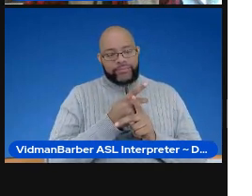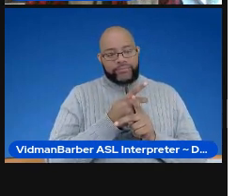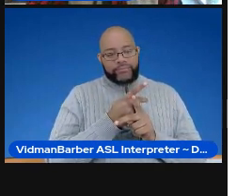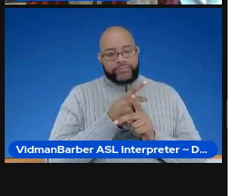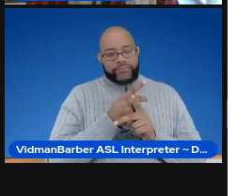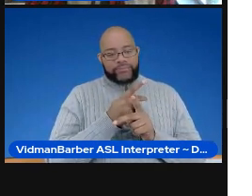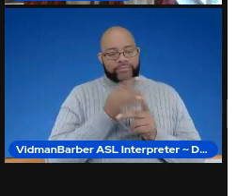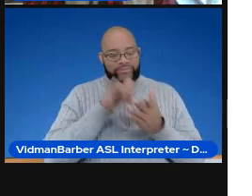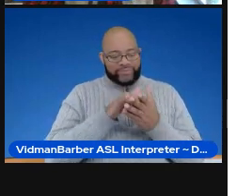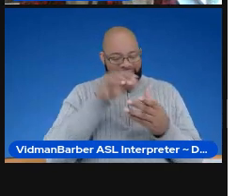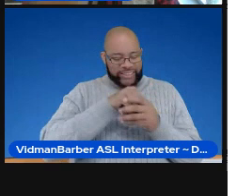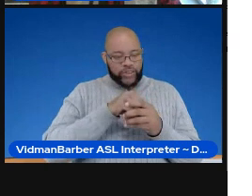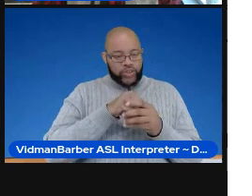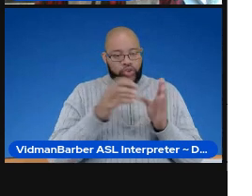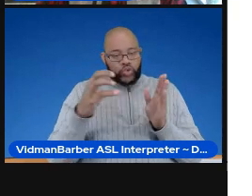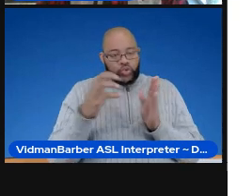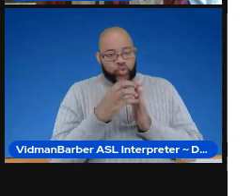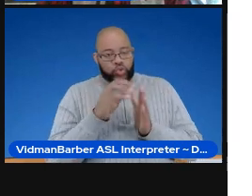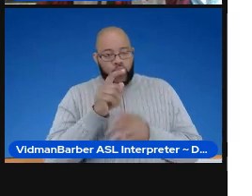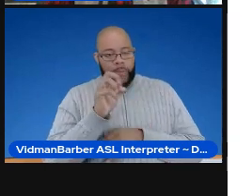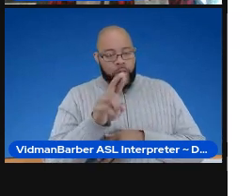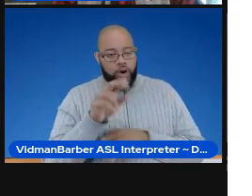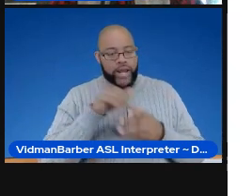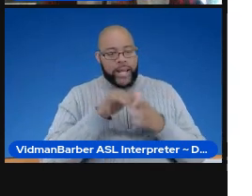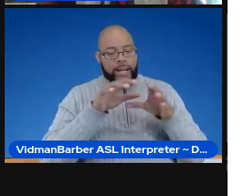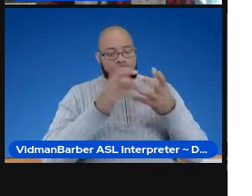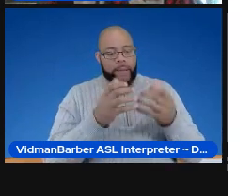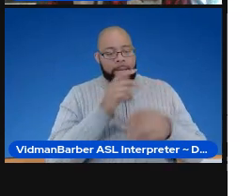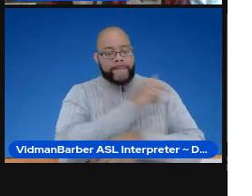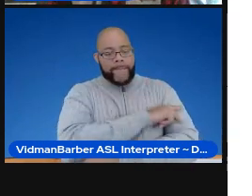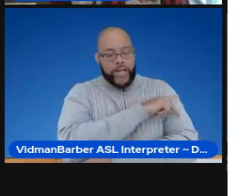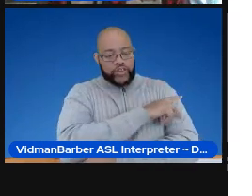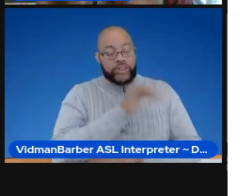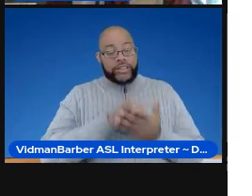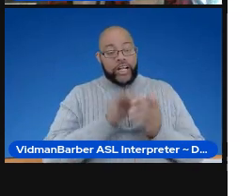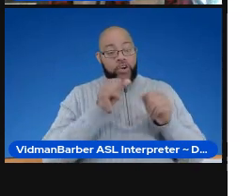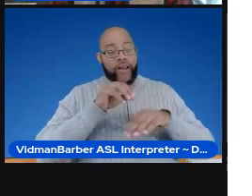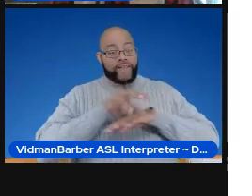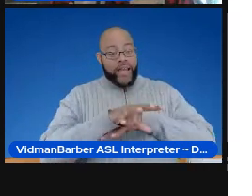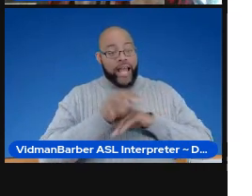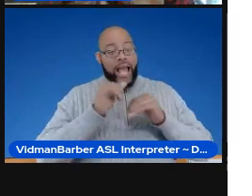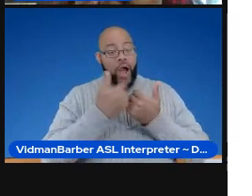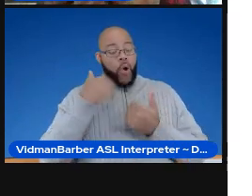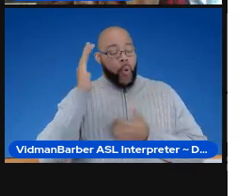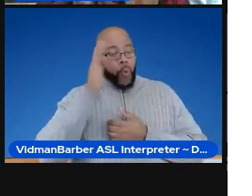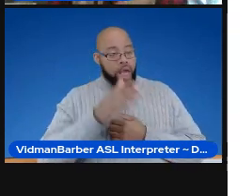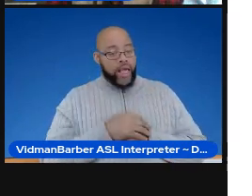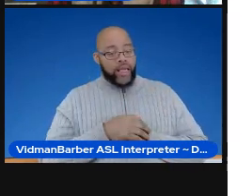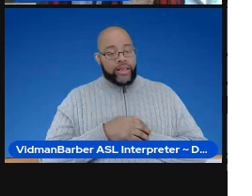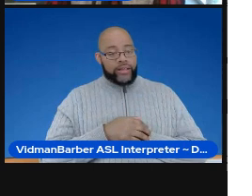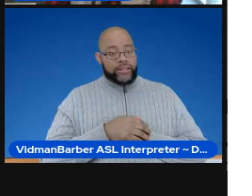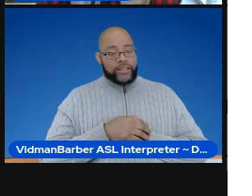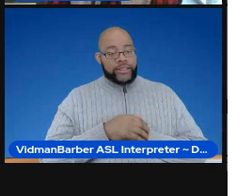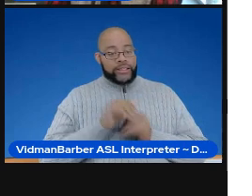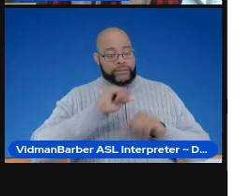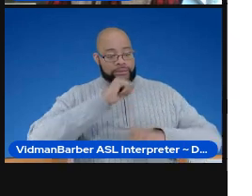stratification within this tumor, within these patient populations, which could ultimately affect how we're going to